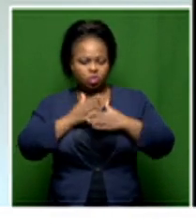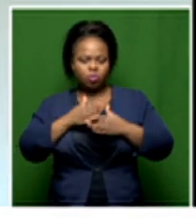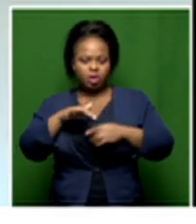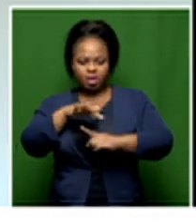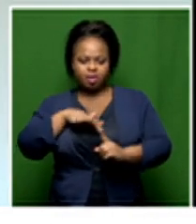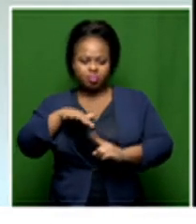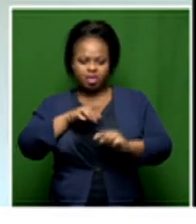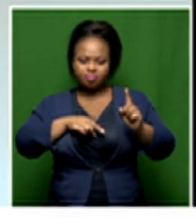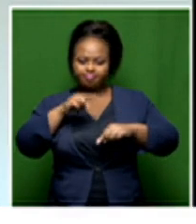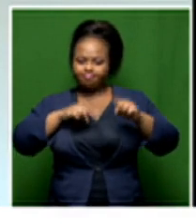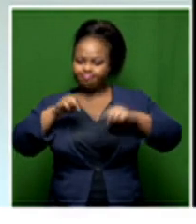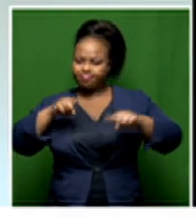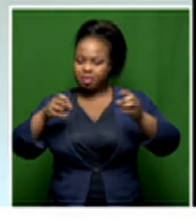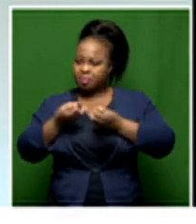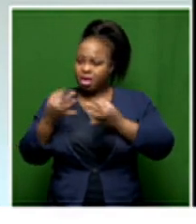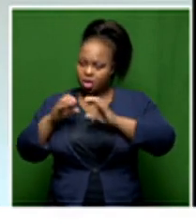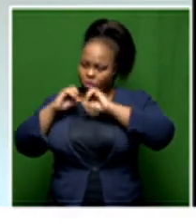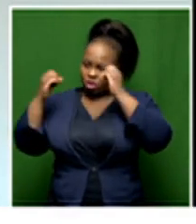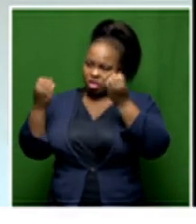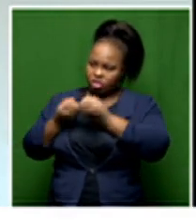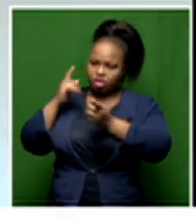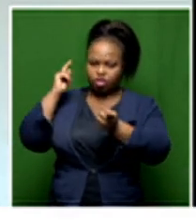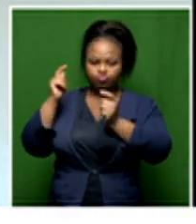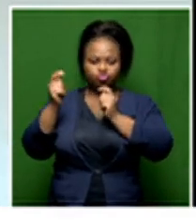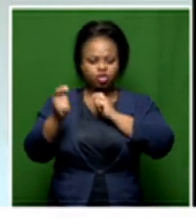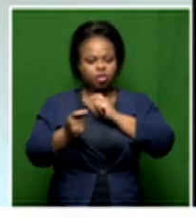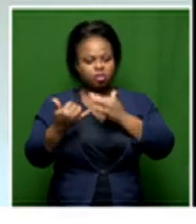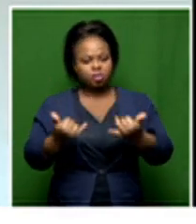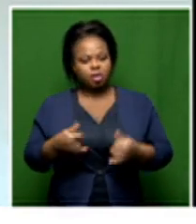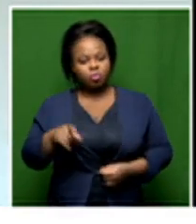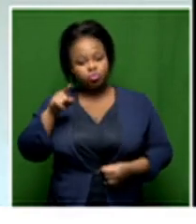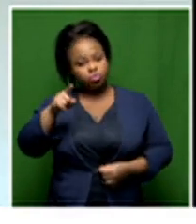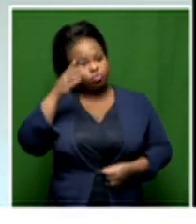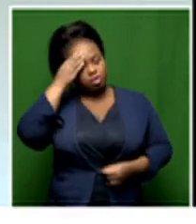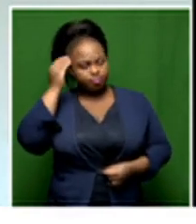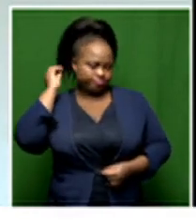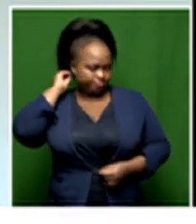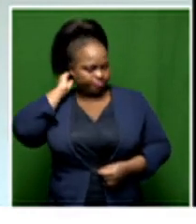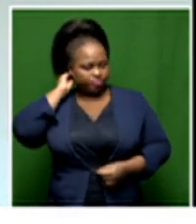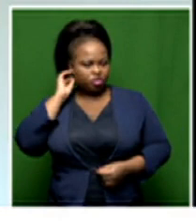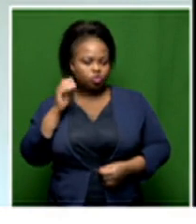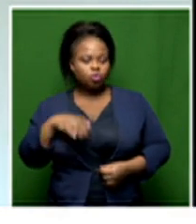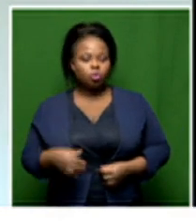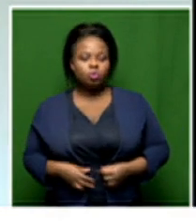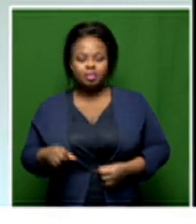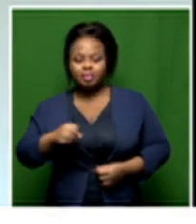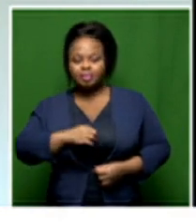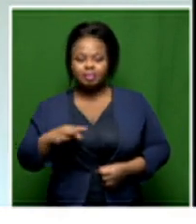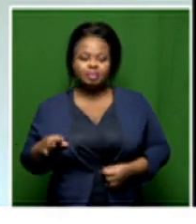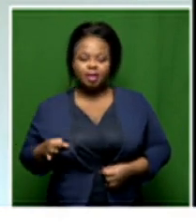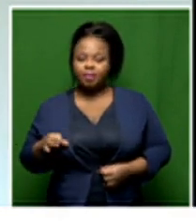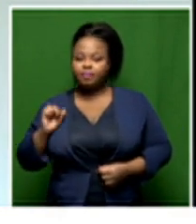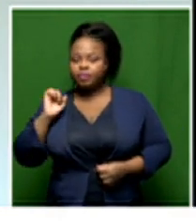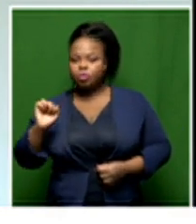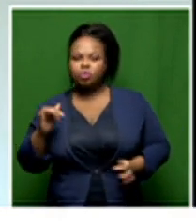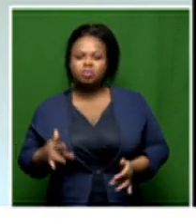organizations that have transformed anyway. So you need to also take into account the demographics of the employees that you have within your